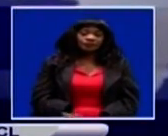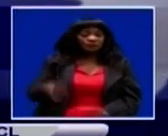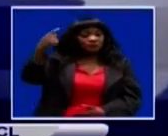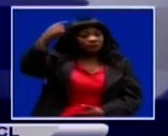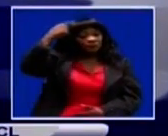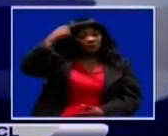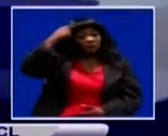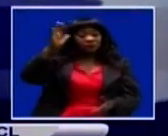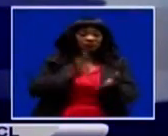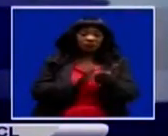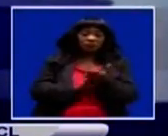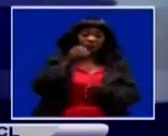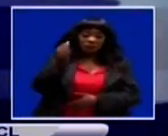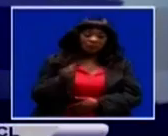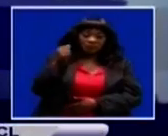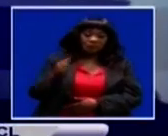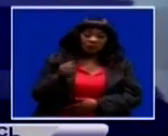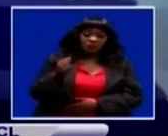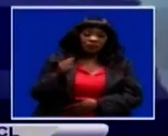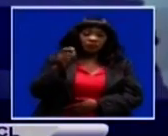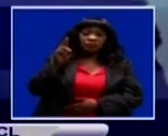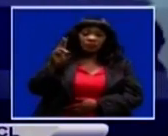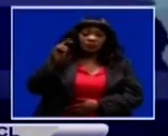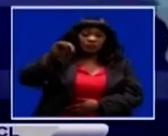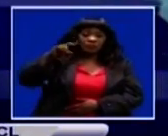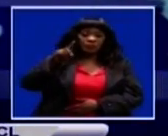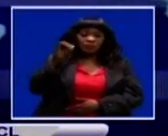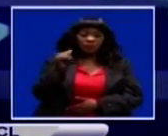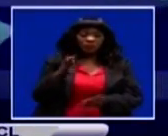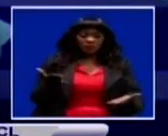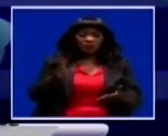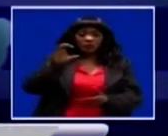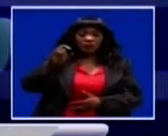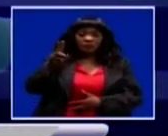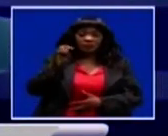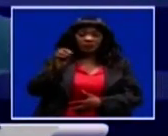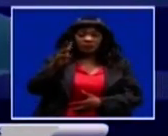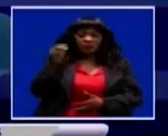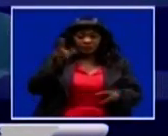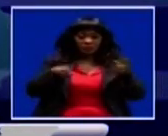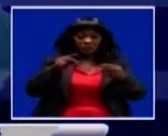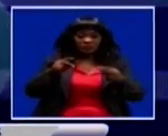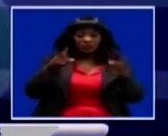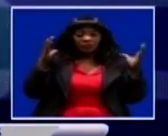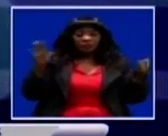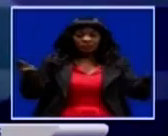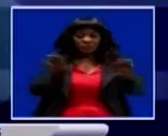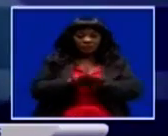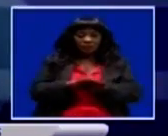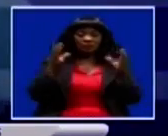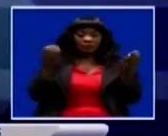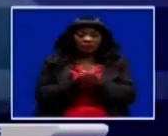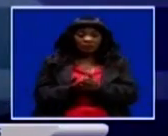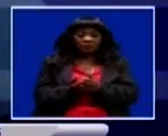Government has commended Paramount Chief Gawa Undi of the Chewa people of Zambia, Malawi and Mozambique for initiating